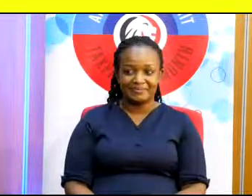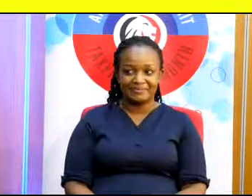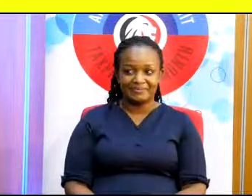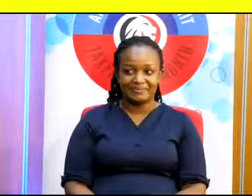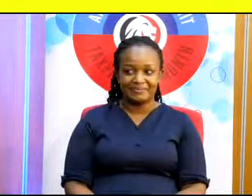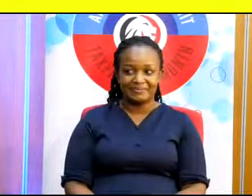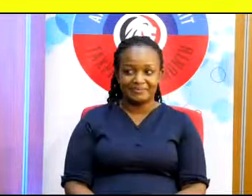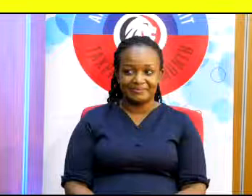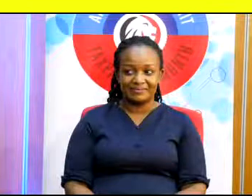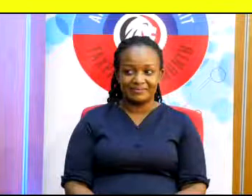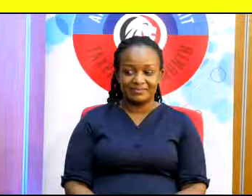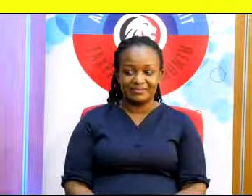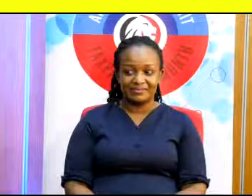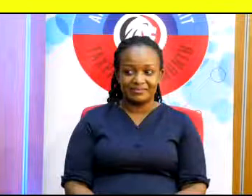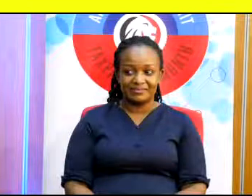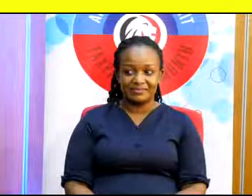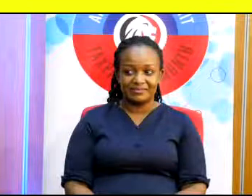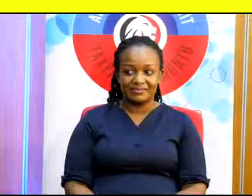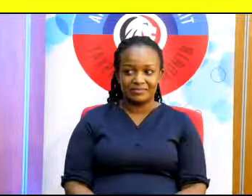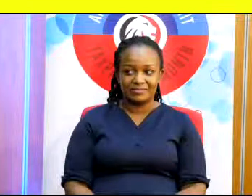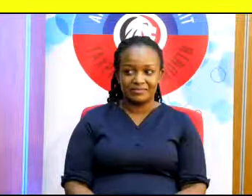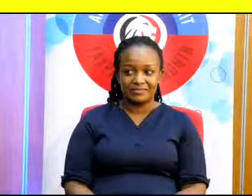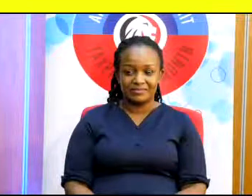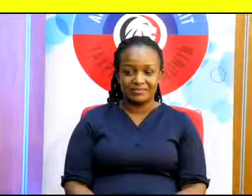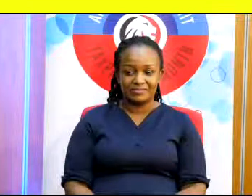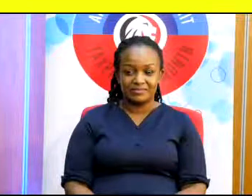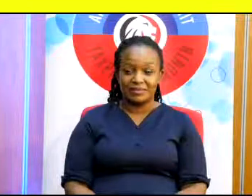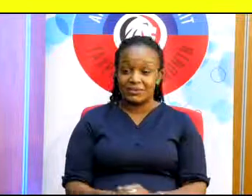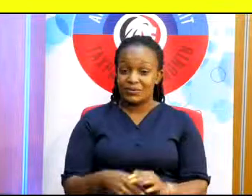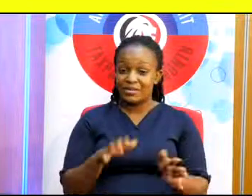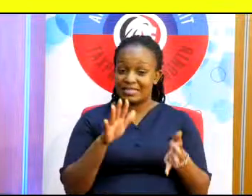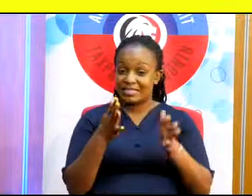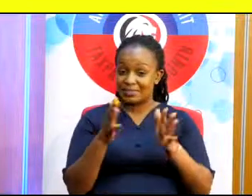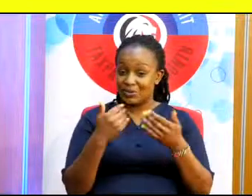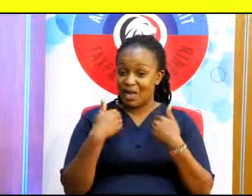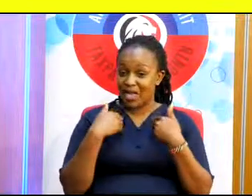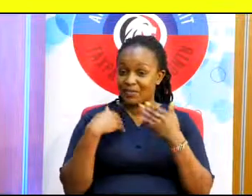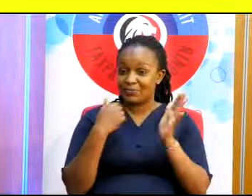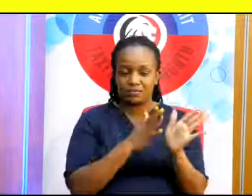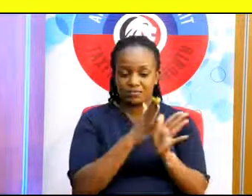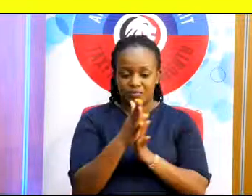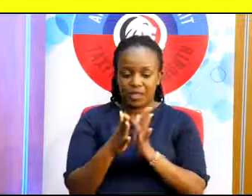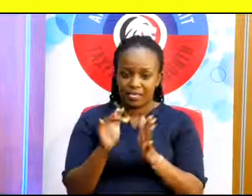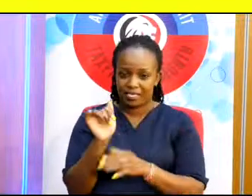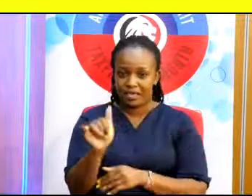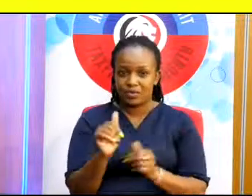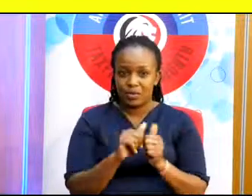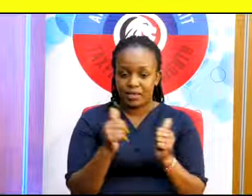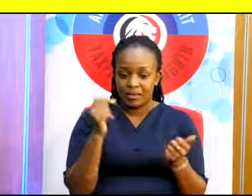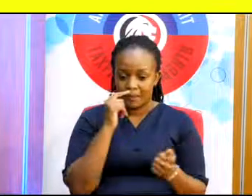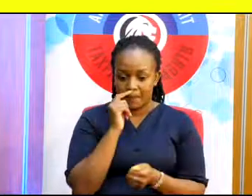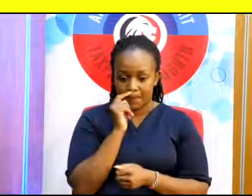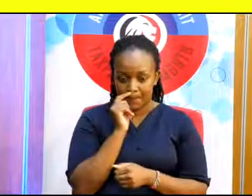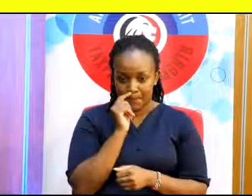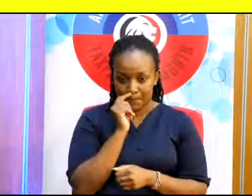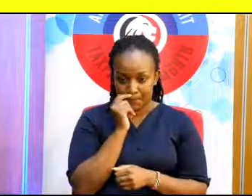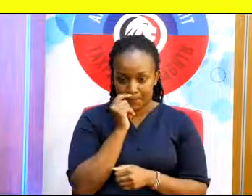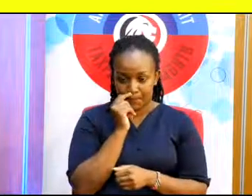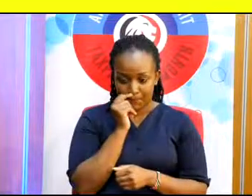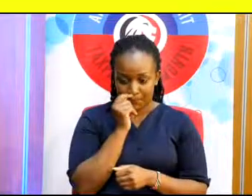Hello? So, yes, Mr. Musinguzzi, we seem to be having a problem with your network. Hear us now?